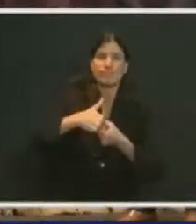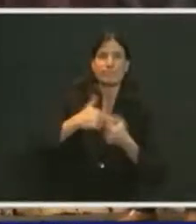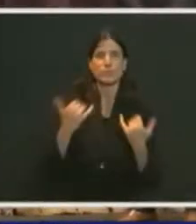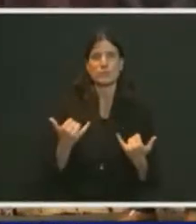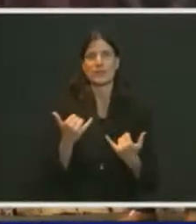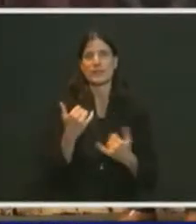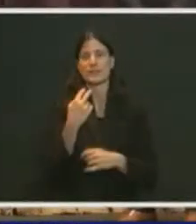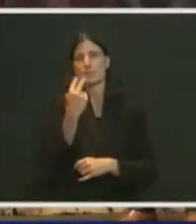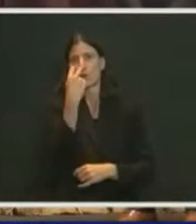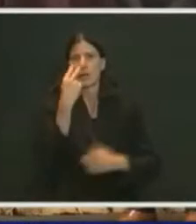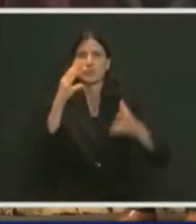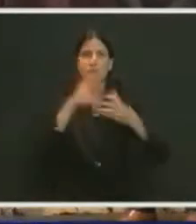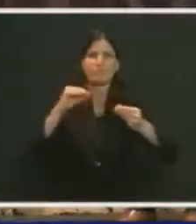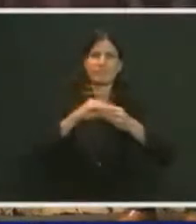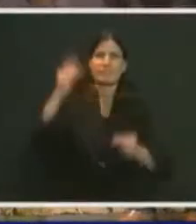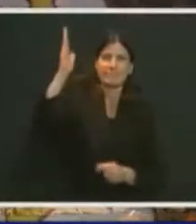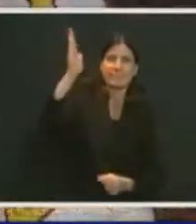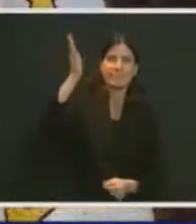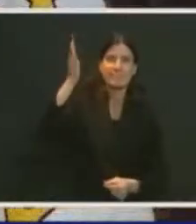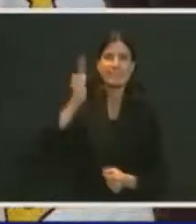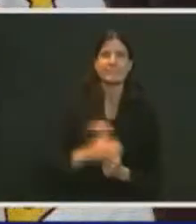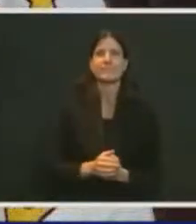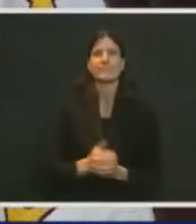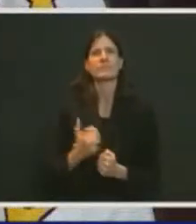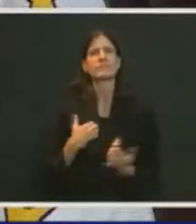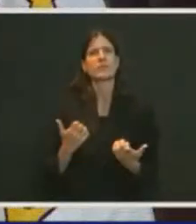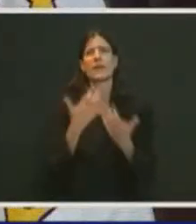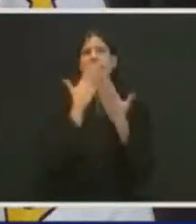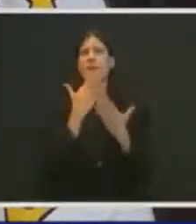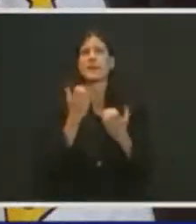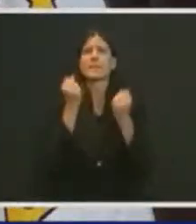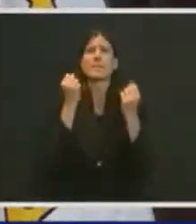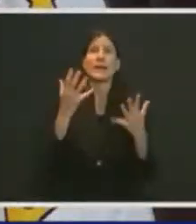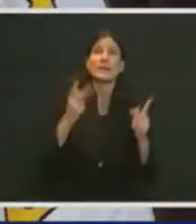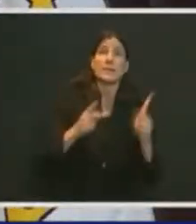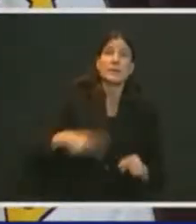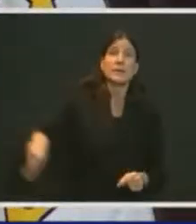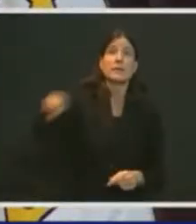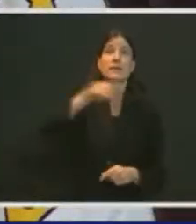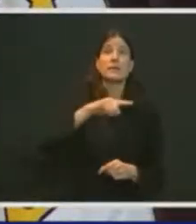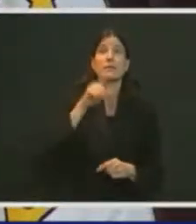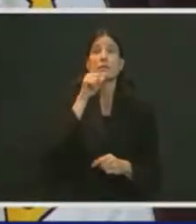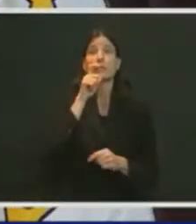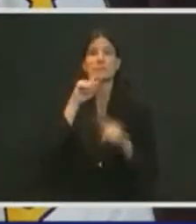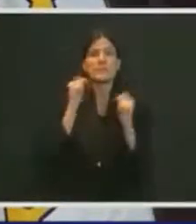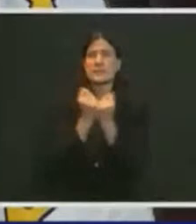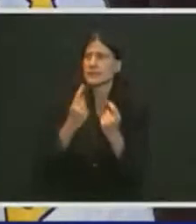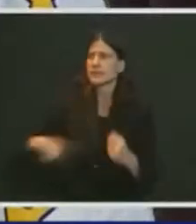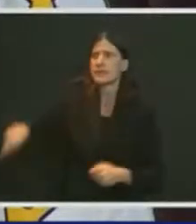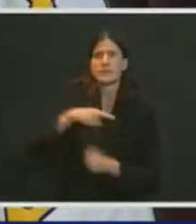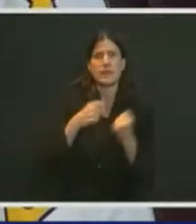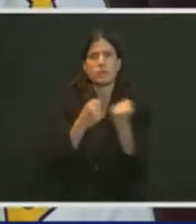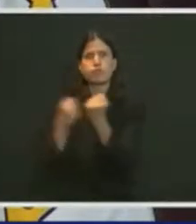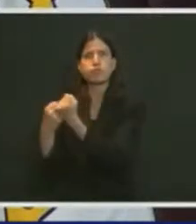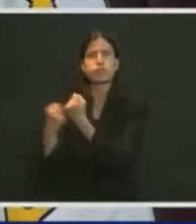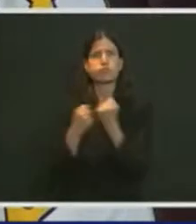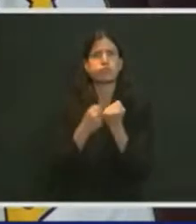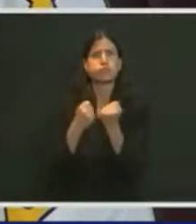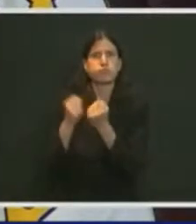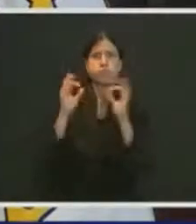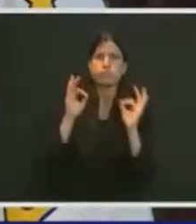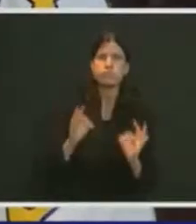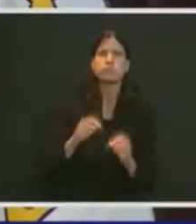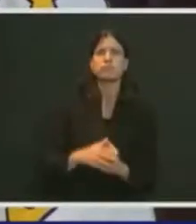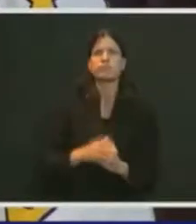also thank the dozens of people on the response team who worked so hard behind the scenes to inform the measures